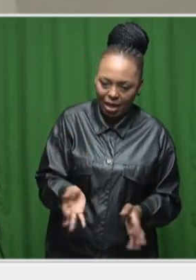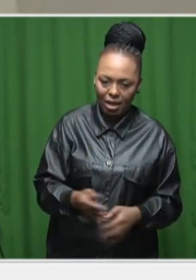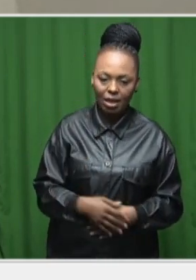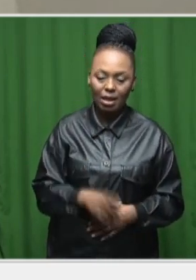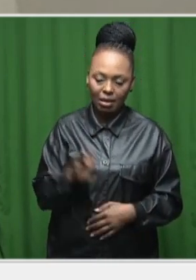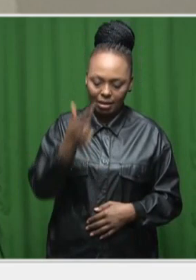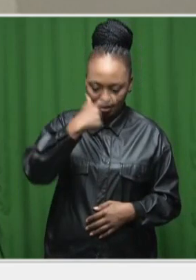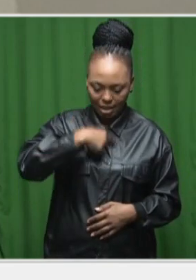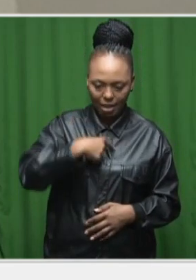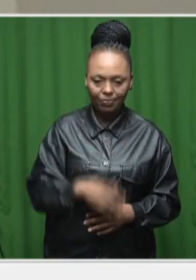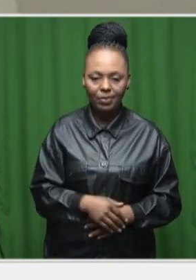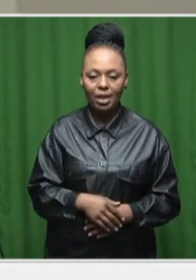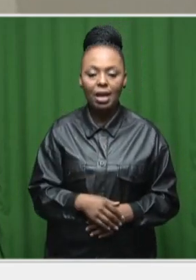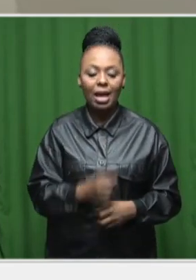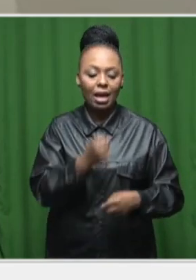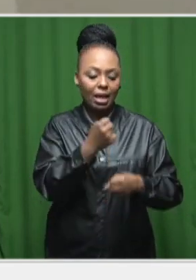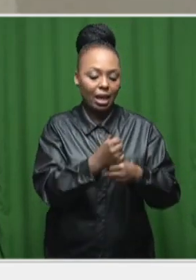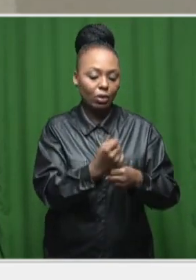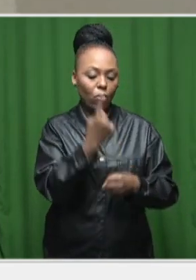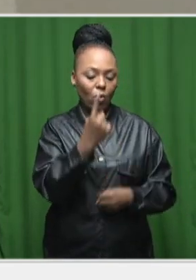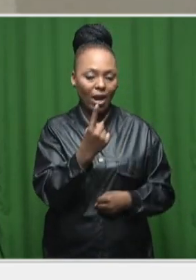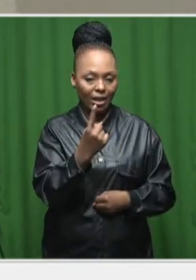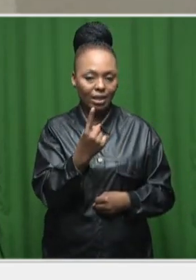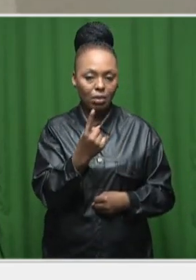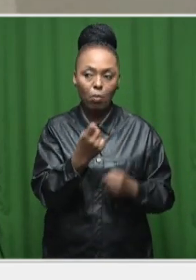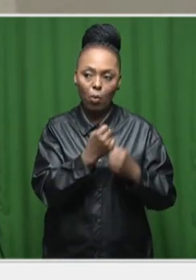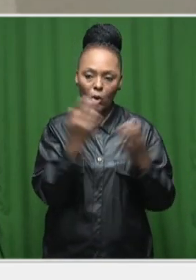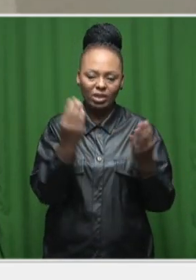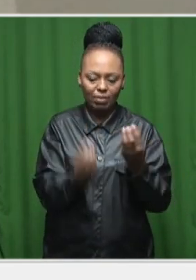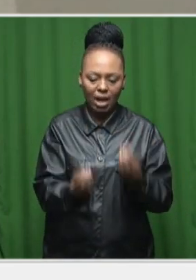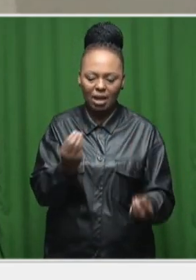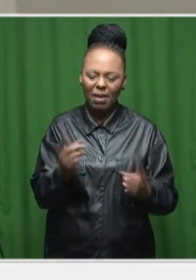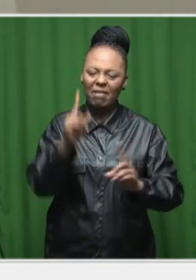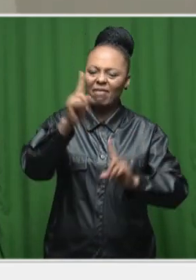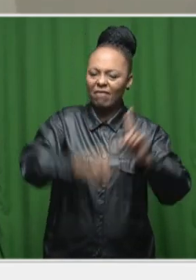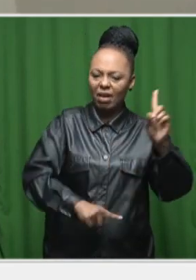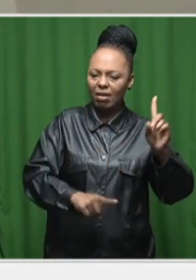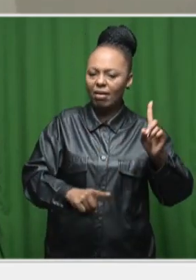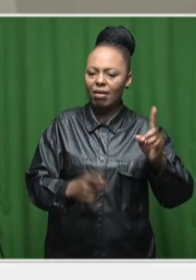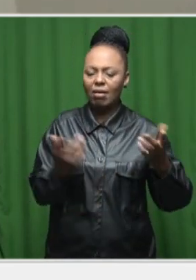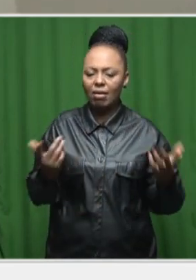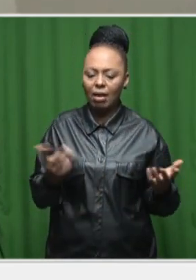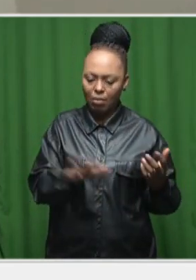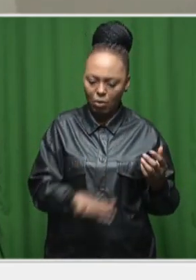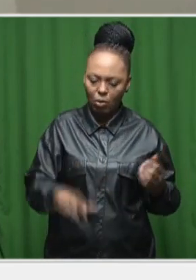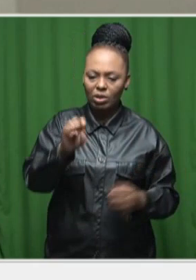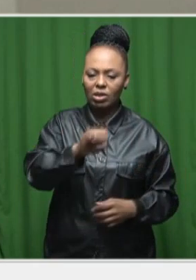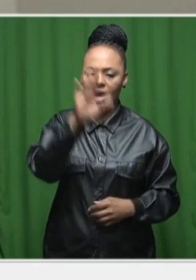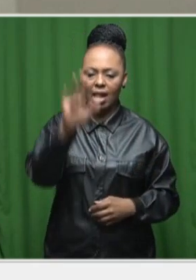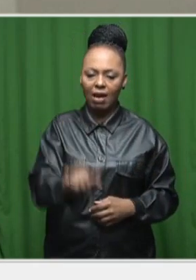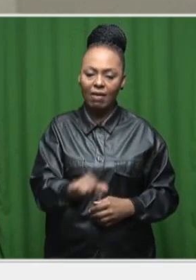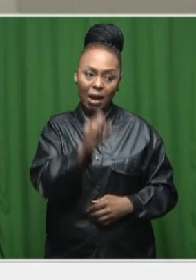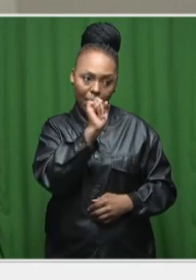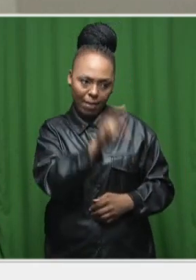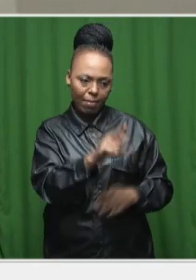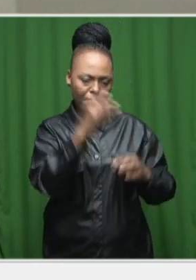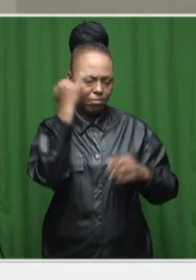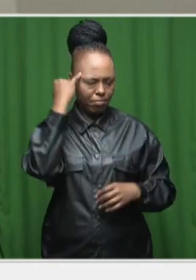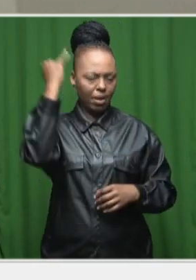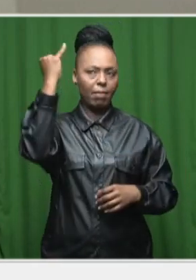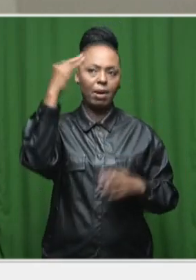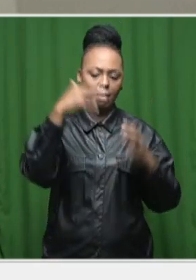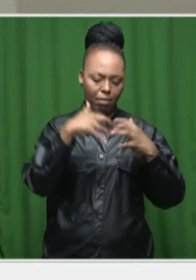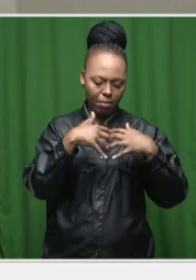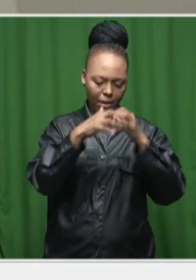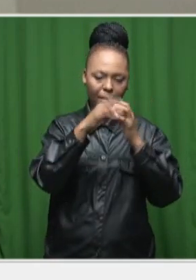fact that at the end of grade 1 is one of the highest failure rates in South Africa, we developed the app so that children would be